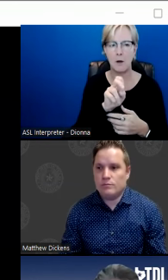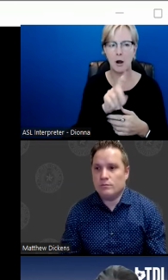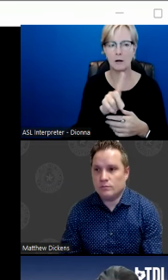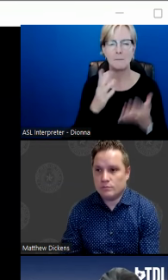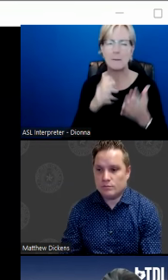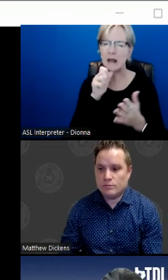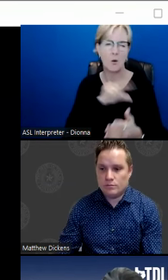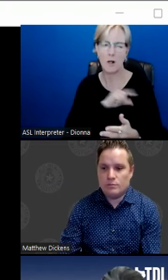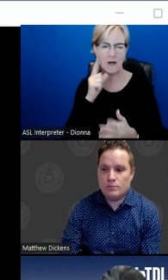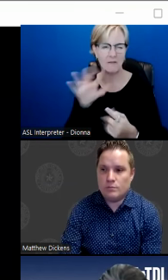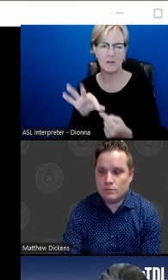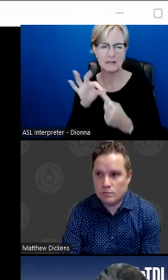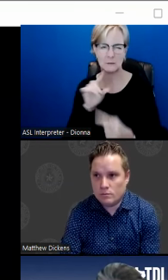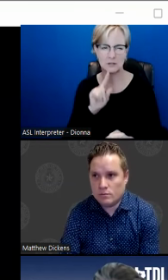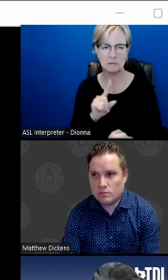actually.